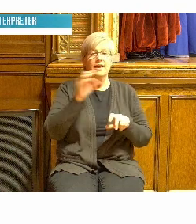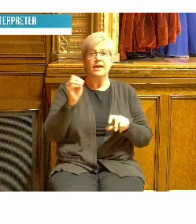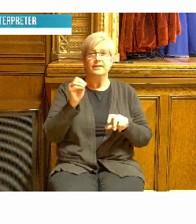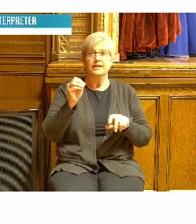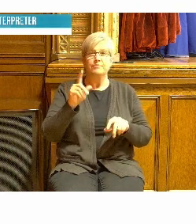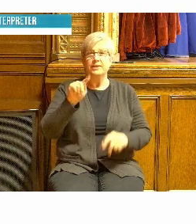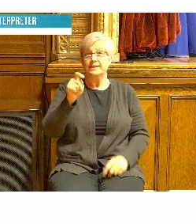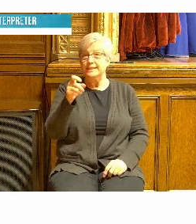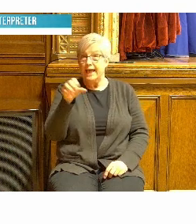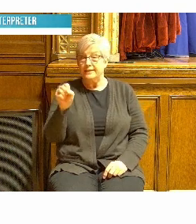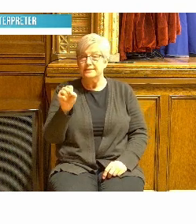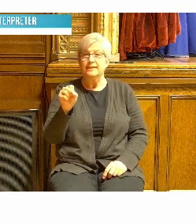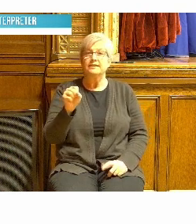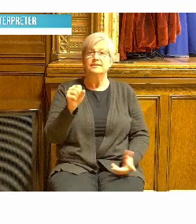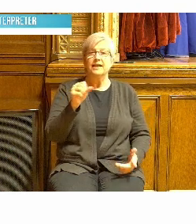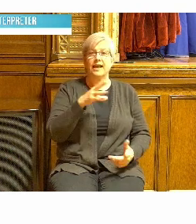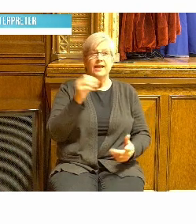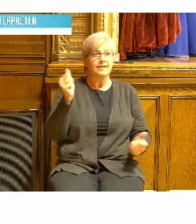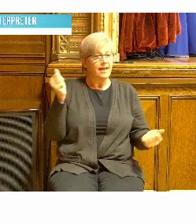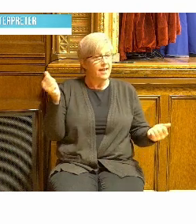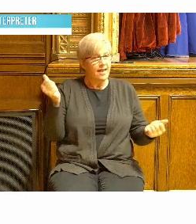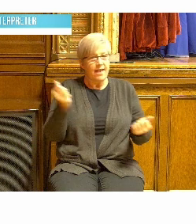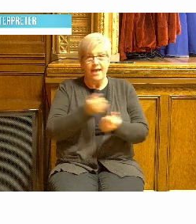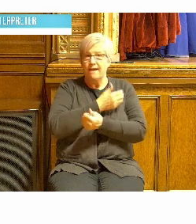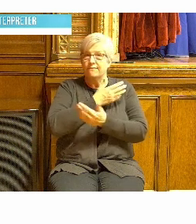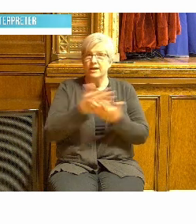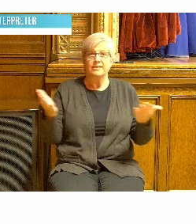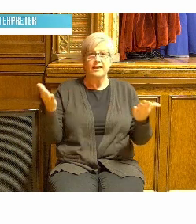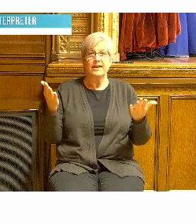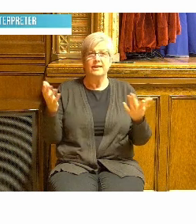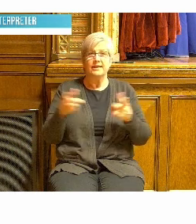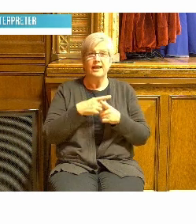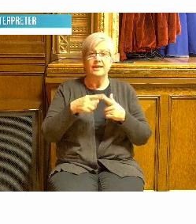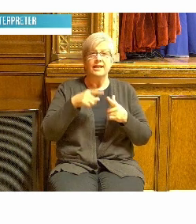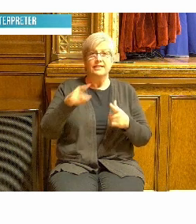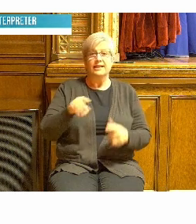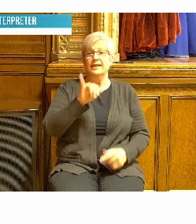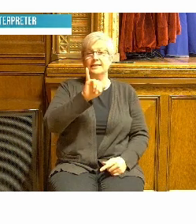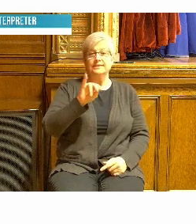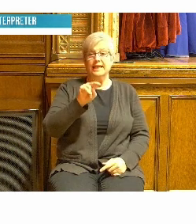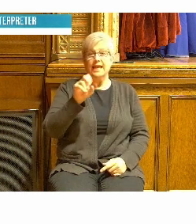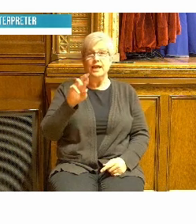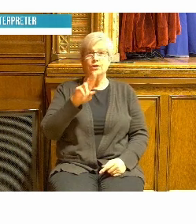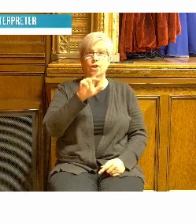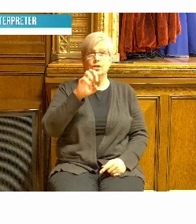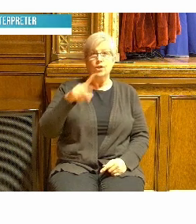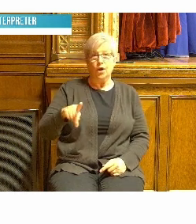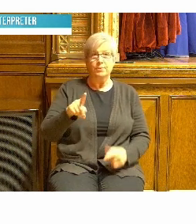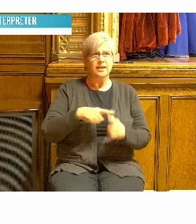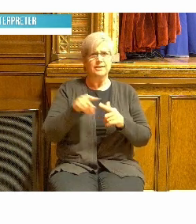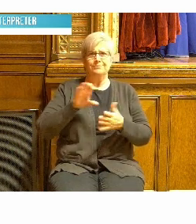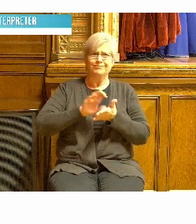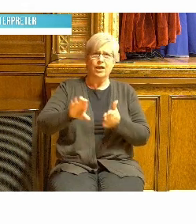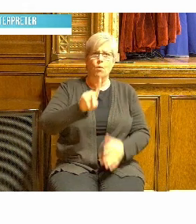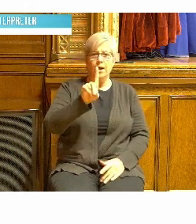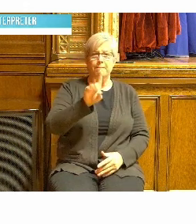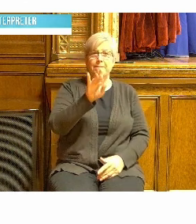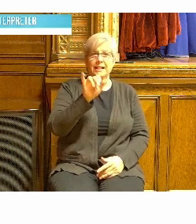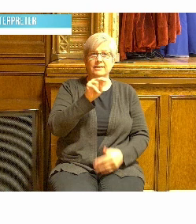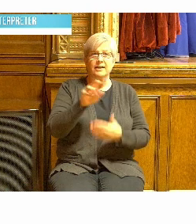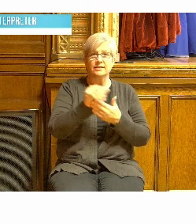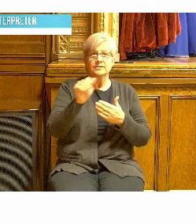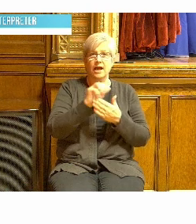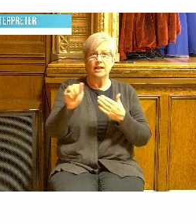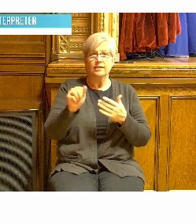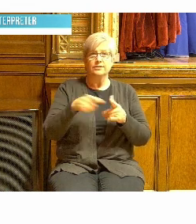the taxes and everything, and this inner loop that they about to put $1 billion in